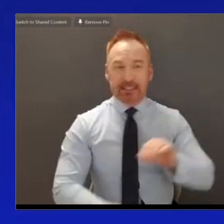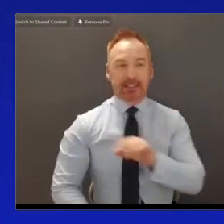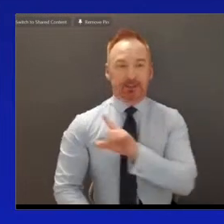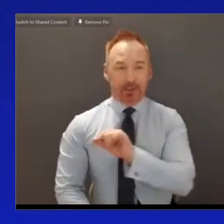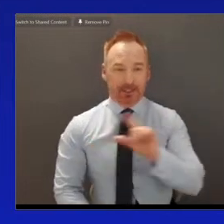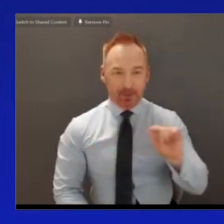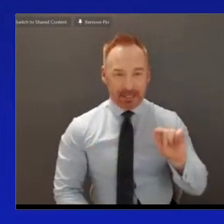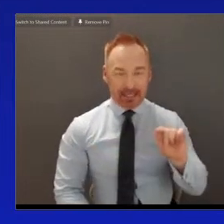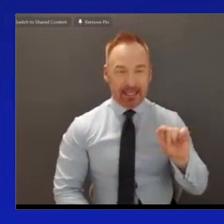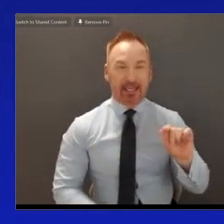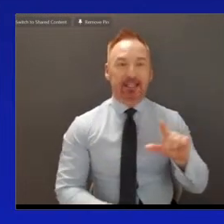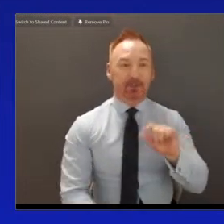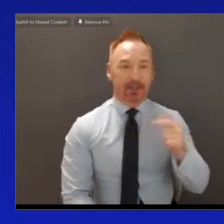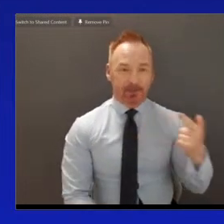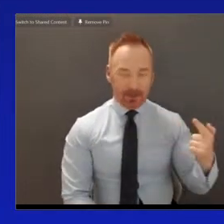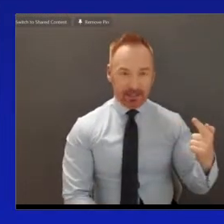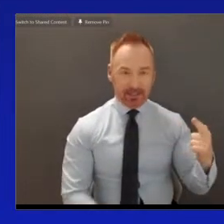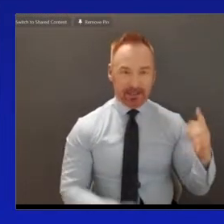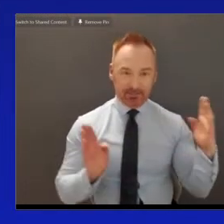grippale de